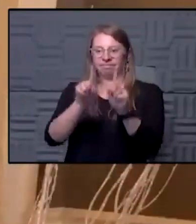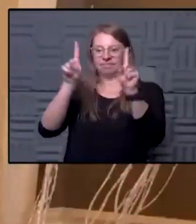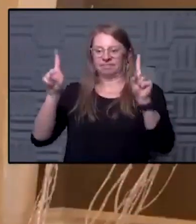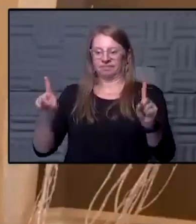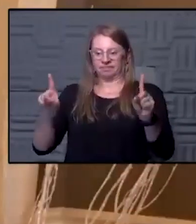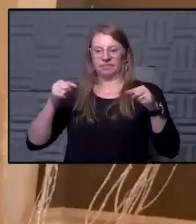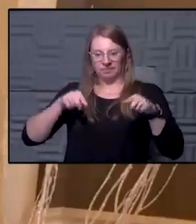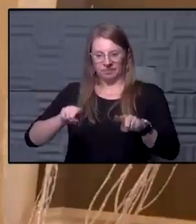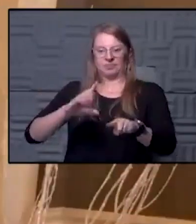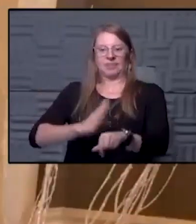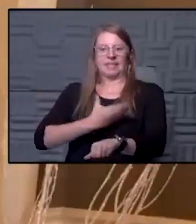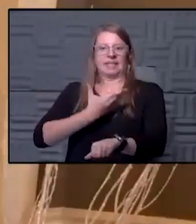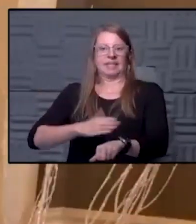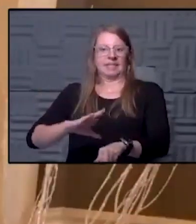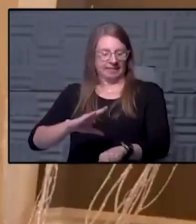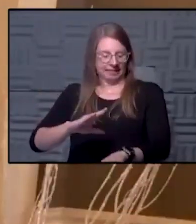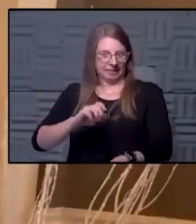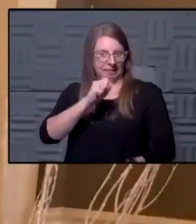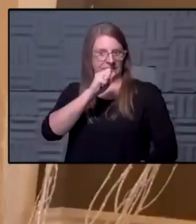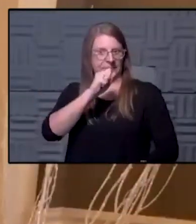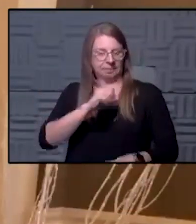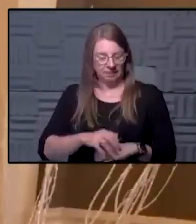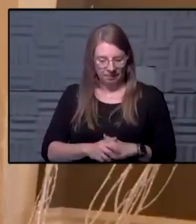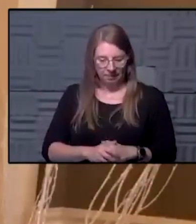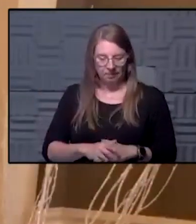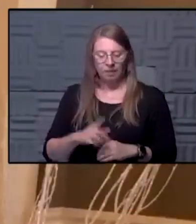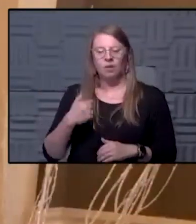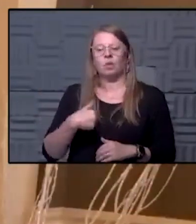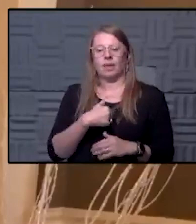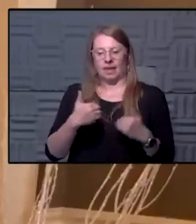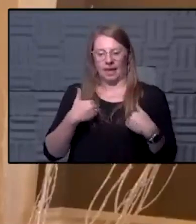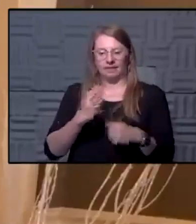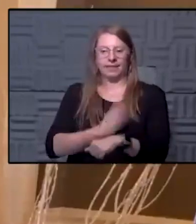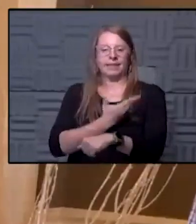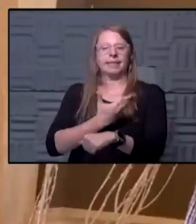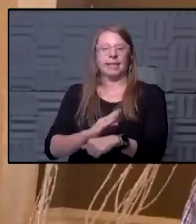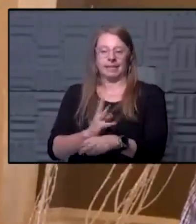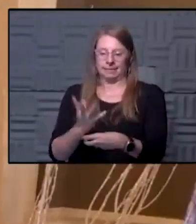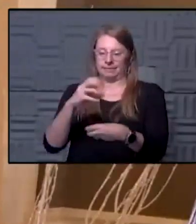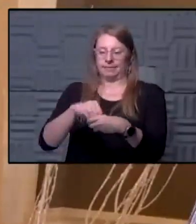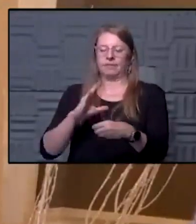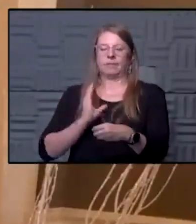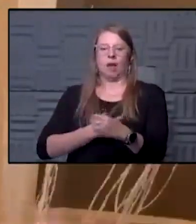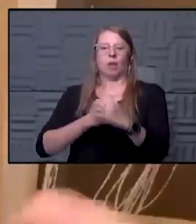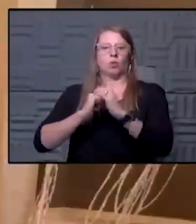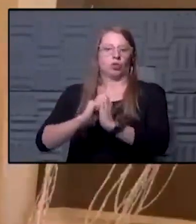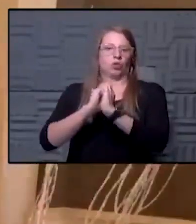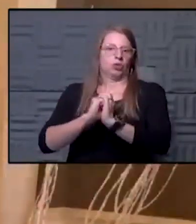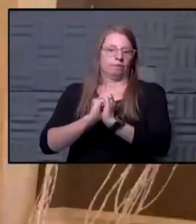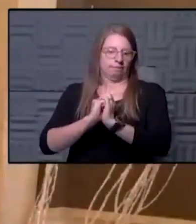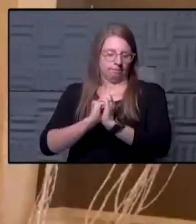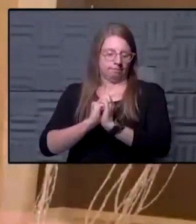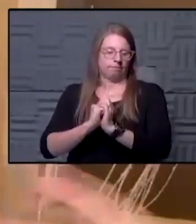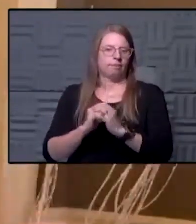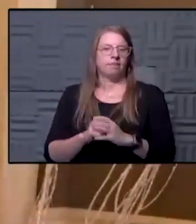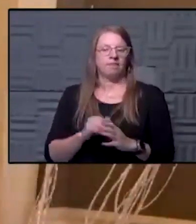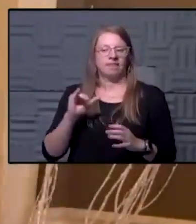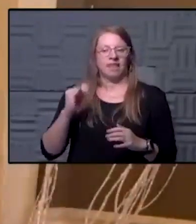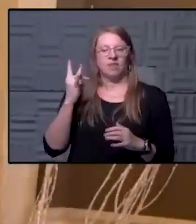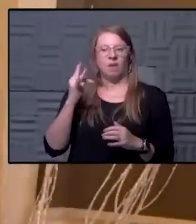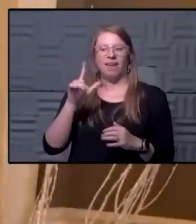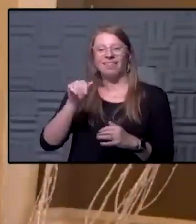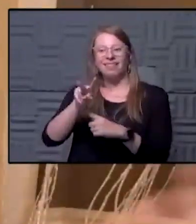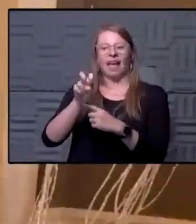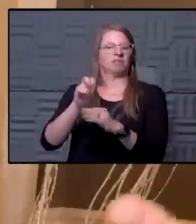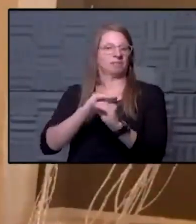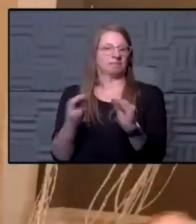singing. But we do have singing as very much a part of our worship service. That's why we don't have a live